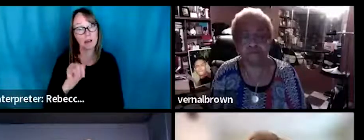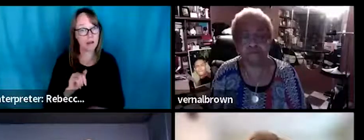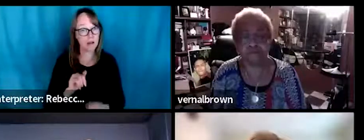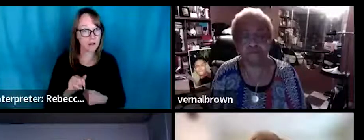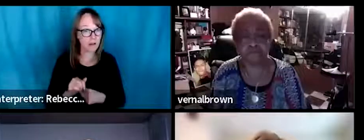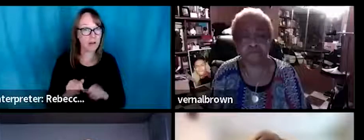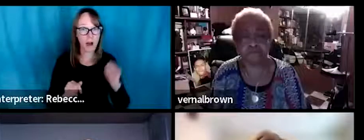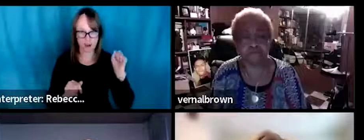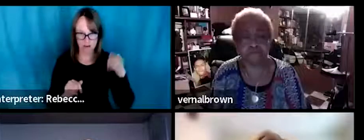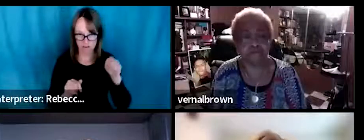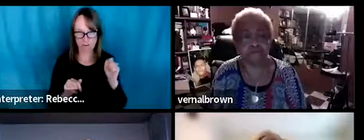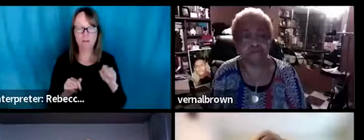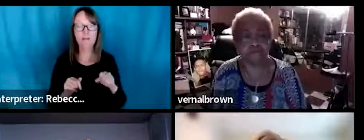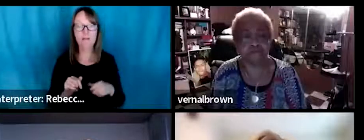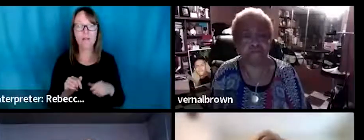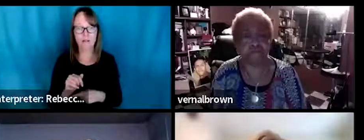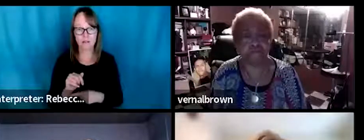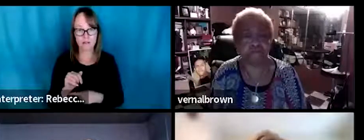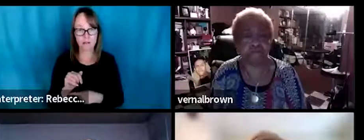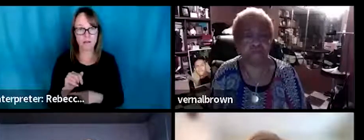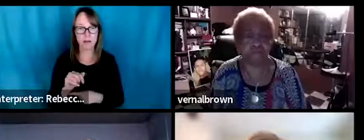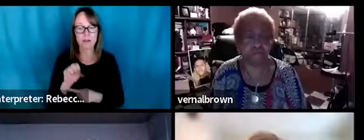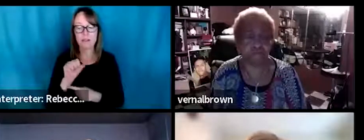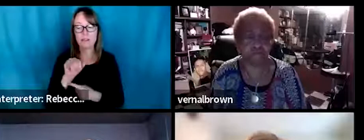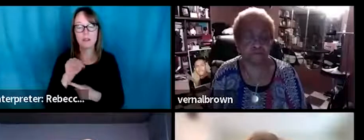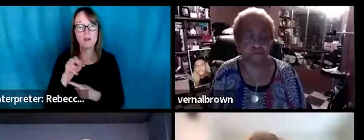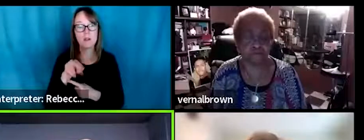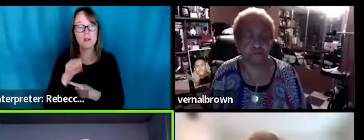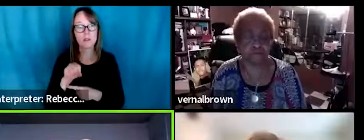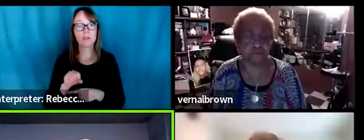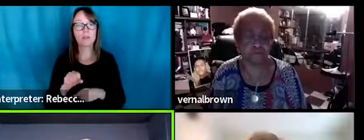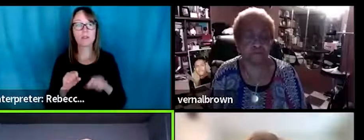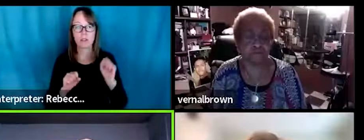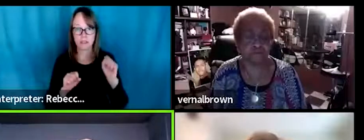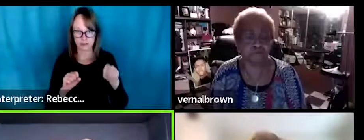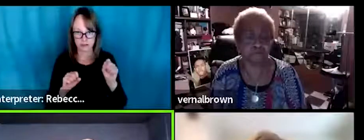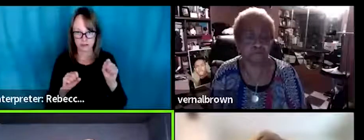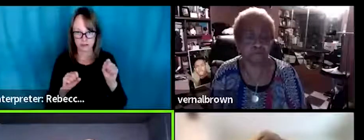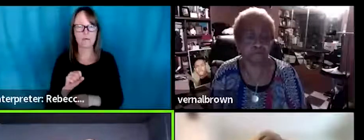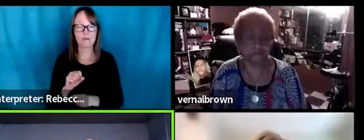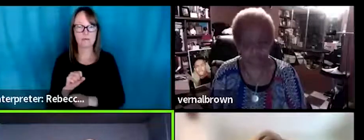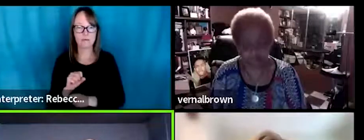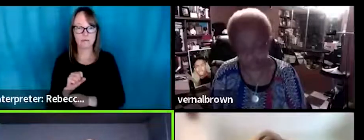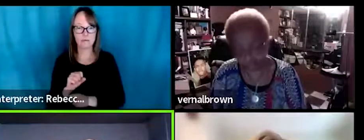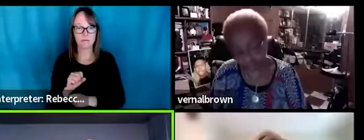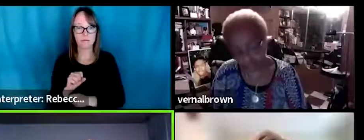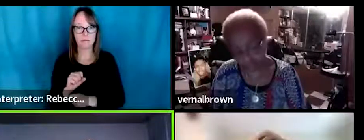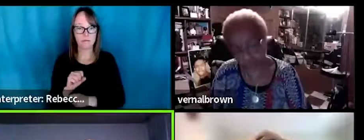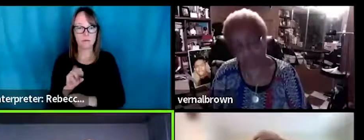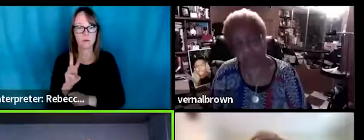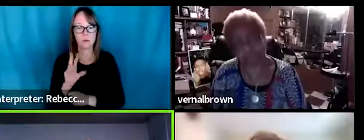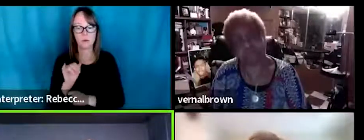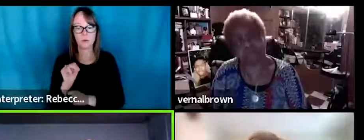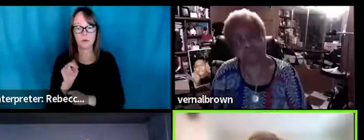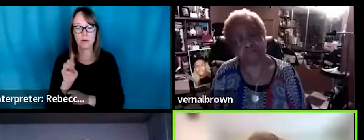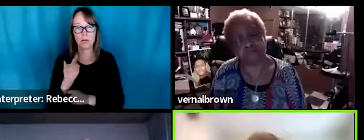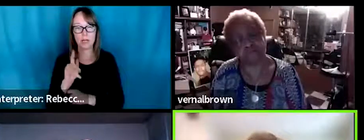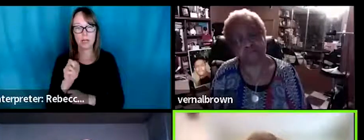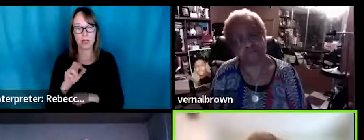Aye. Commissioner Simmons. Yes. Commissioner Windmiller.